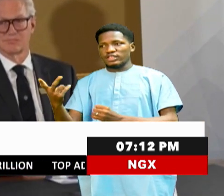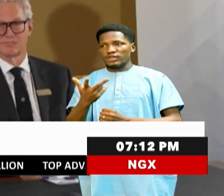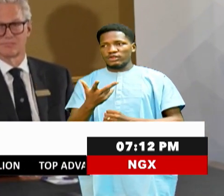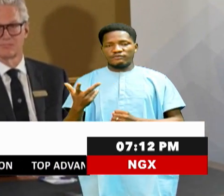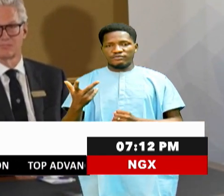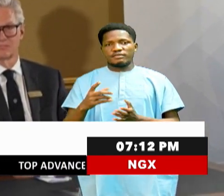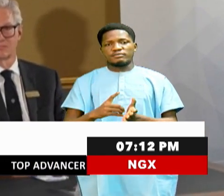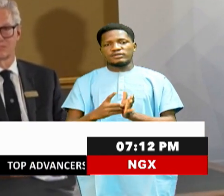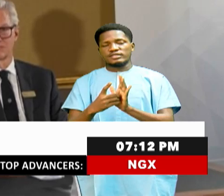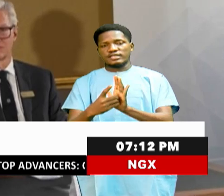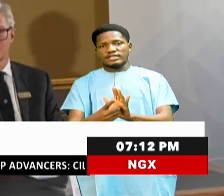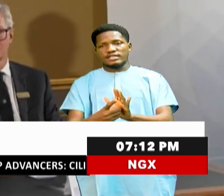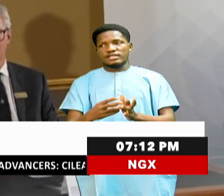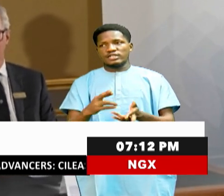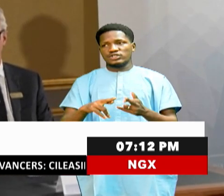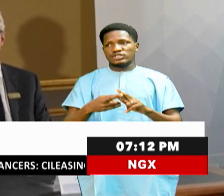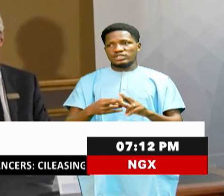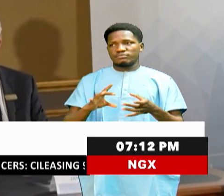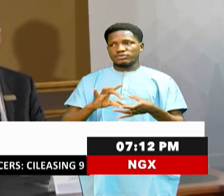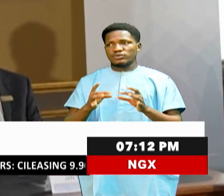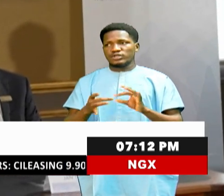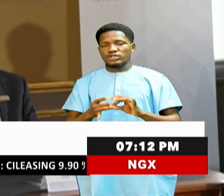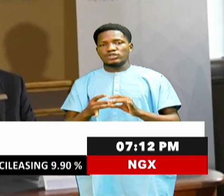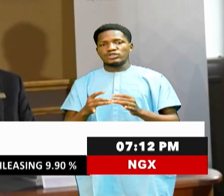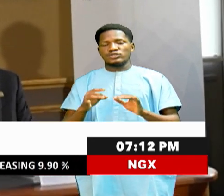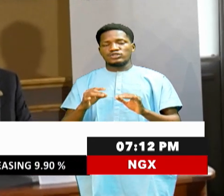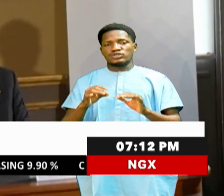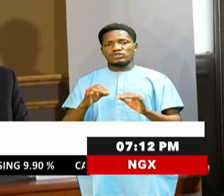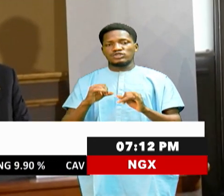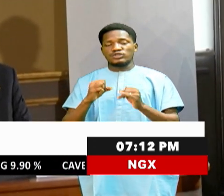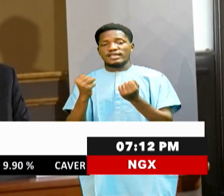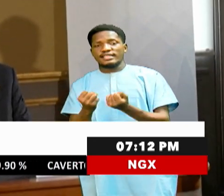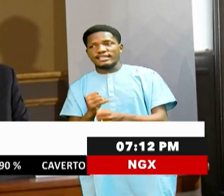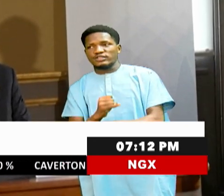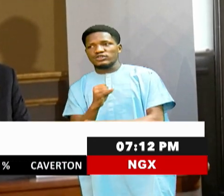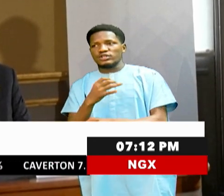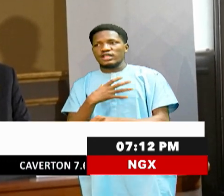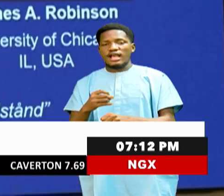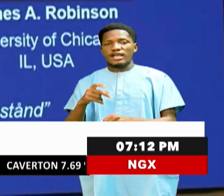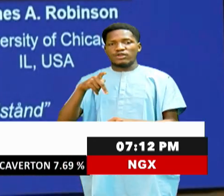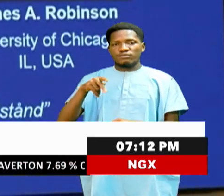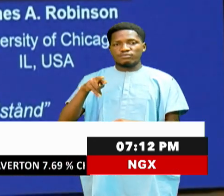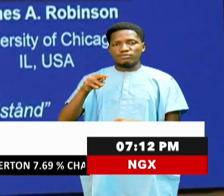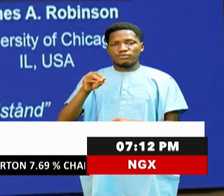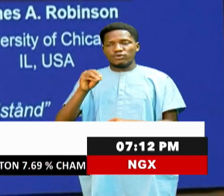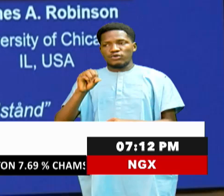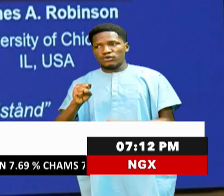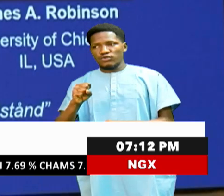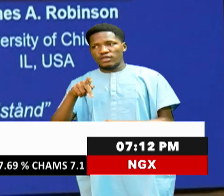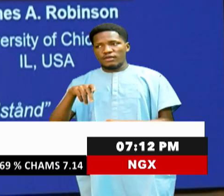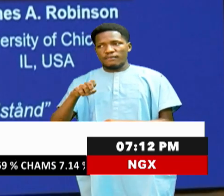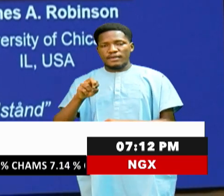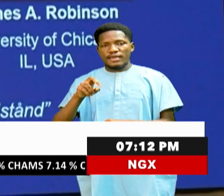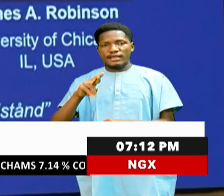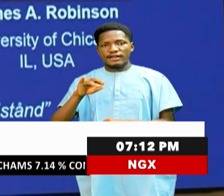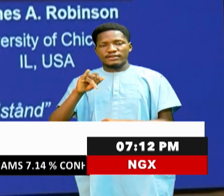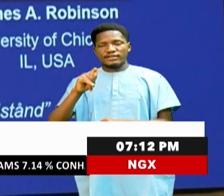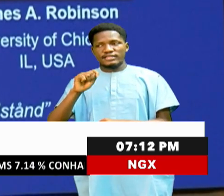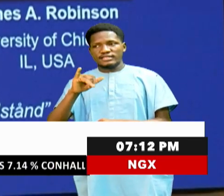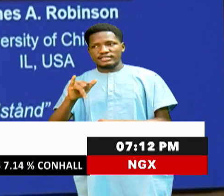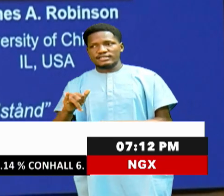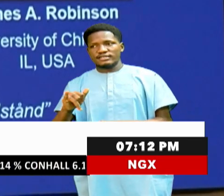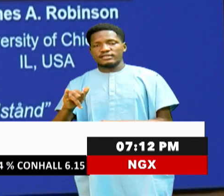between societal institutions and prosperity. The Royal Swedish Academy of Sciences Committee for Economic Sciences